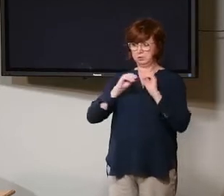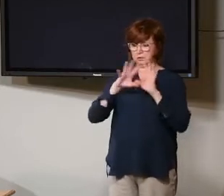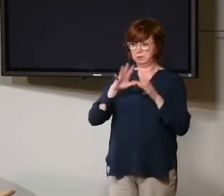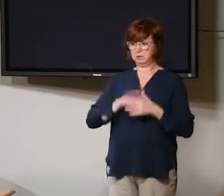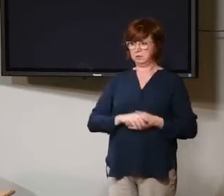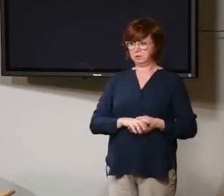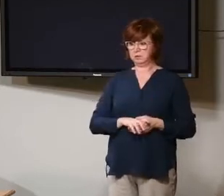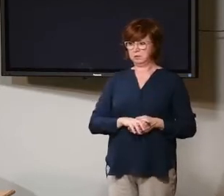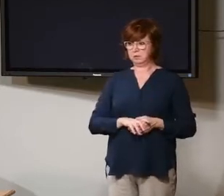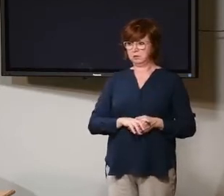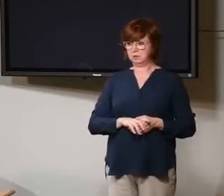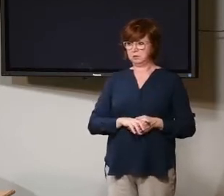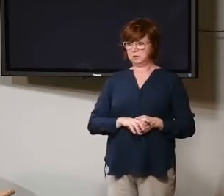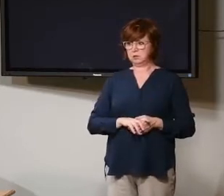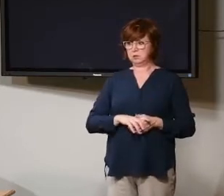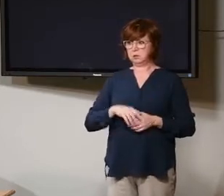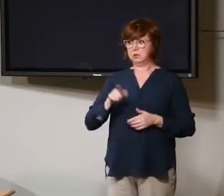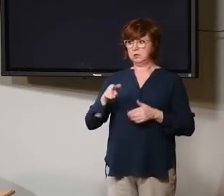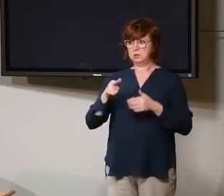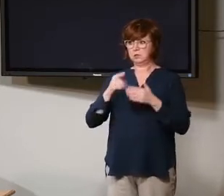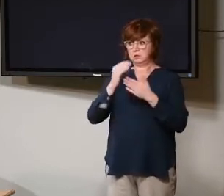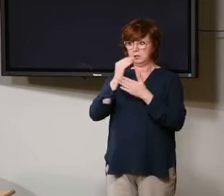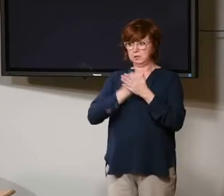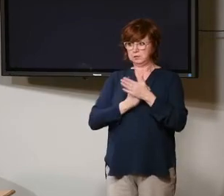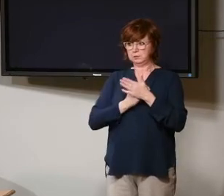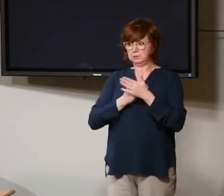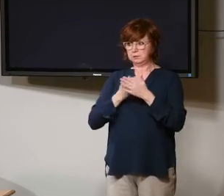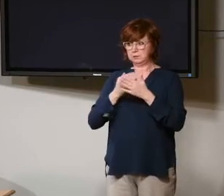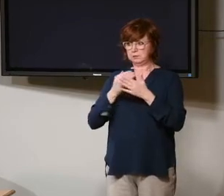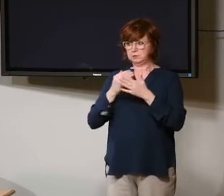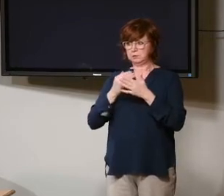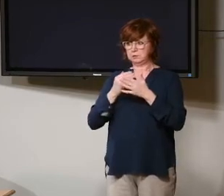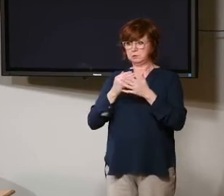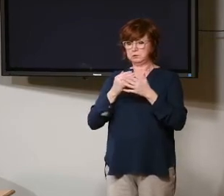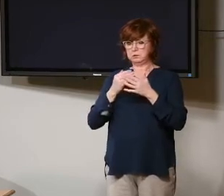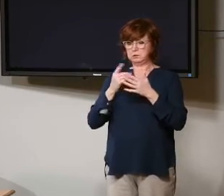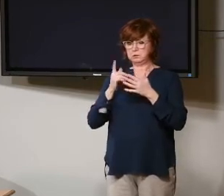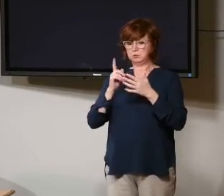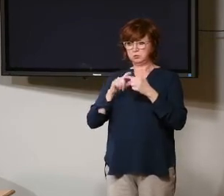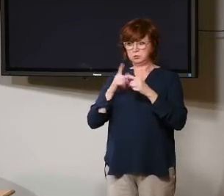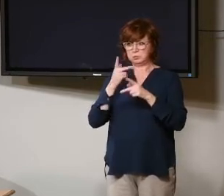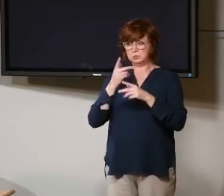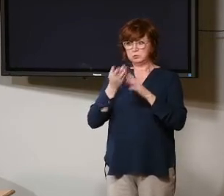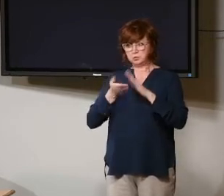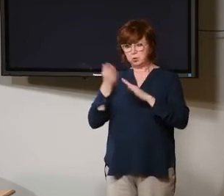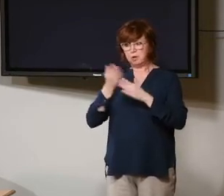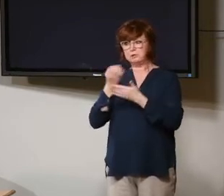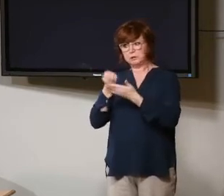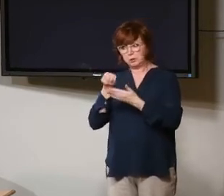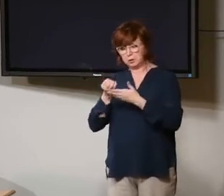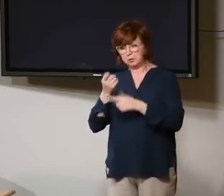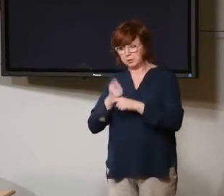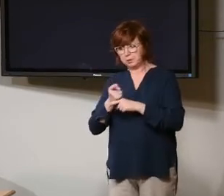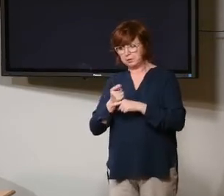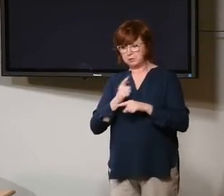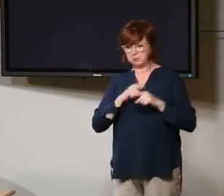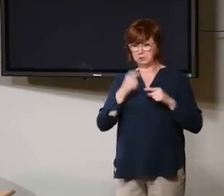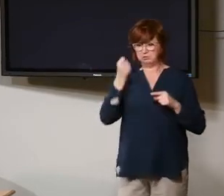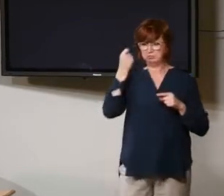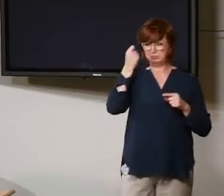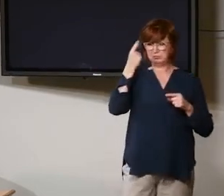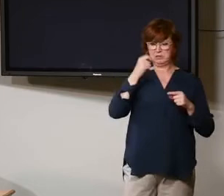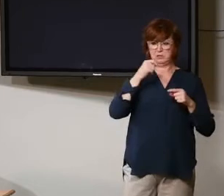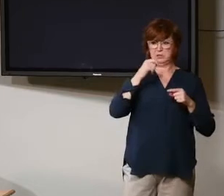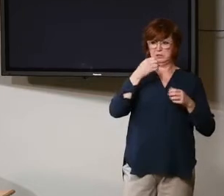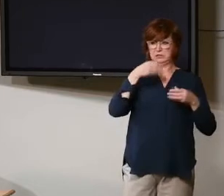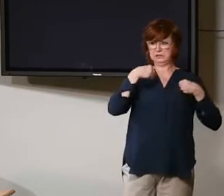keep the economy going. How do car dealerships fit into that? And the economy going, and our families safe,